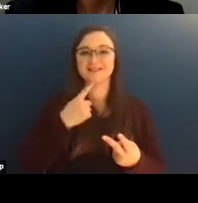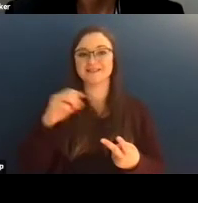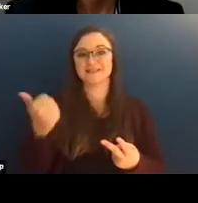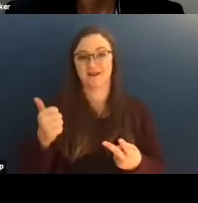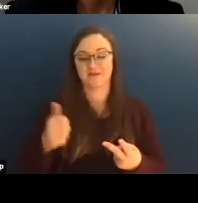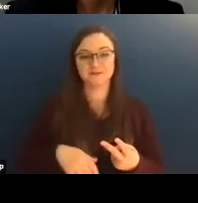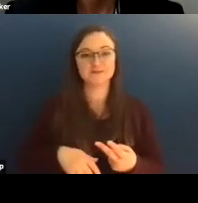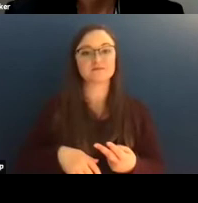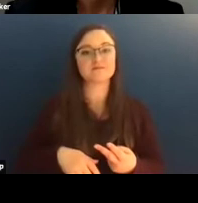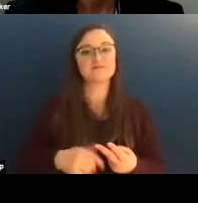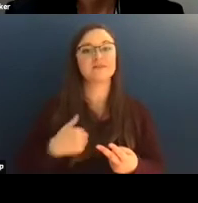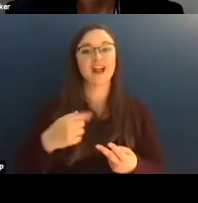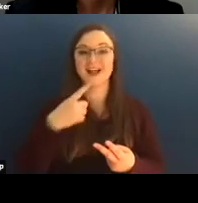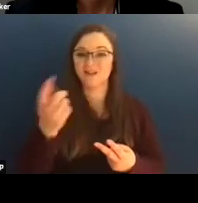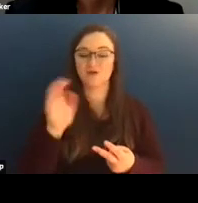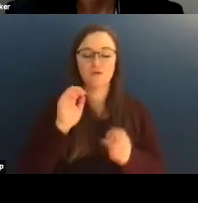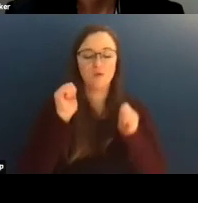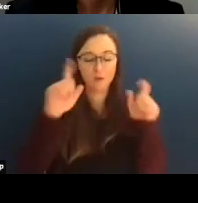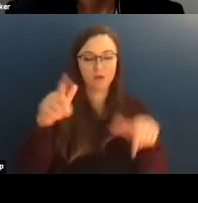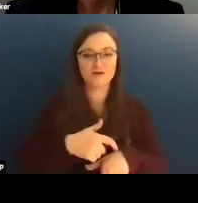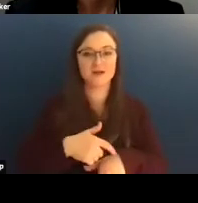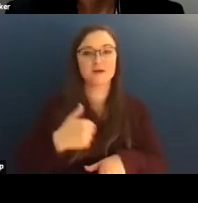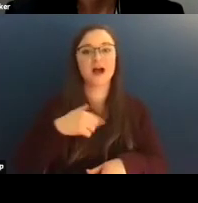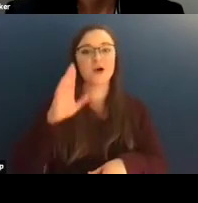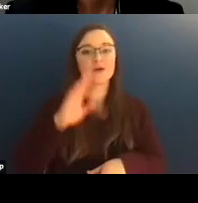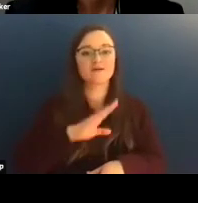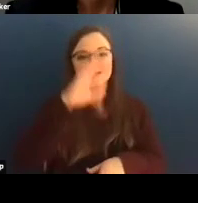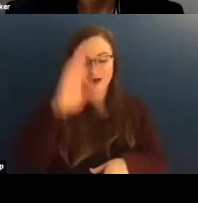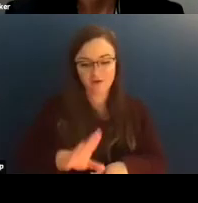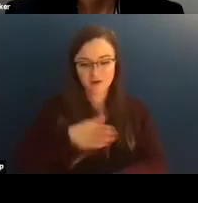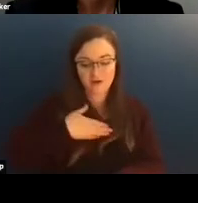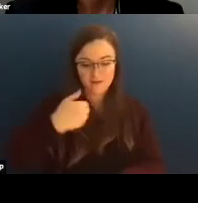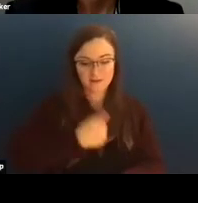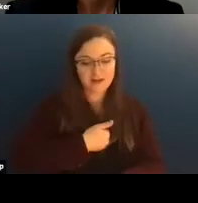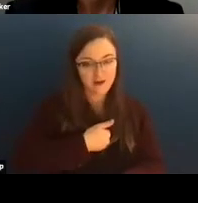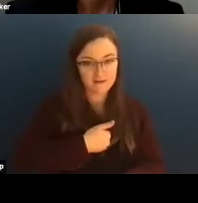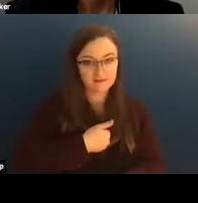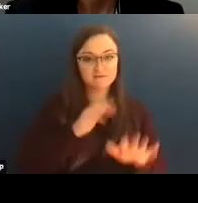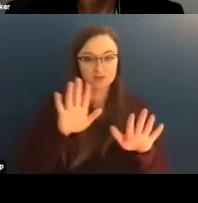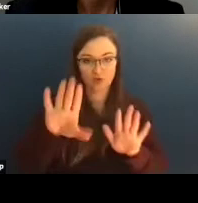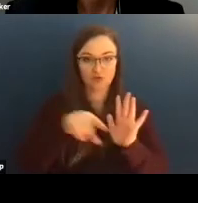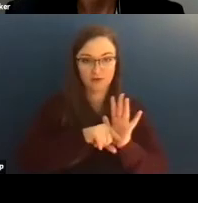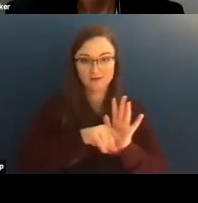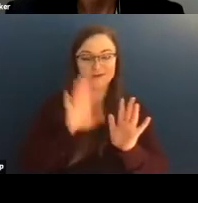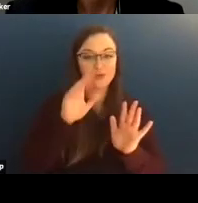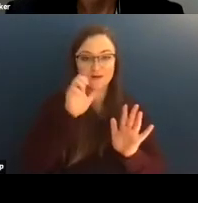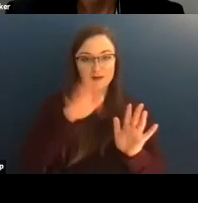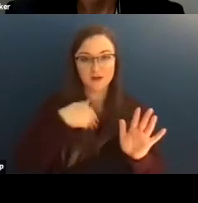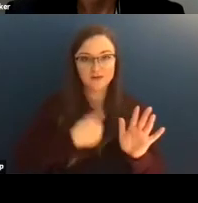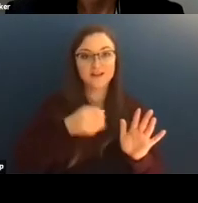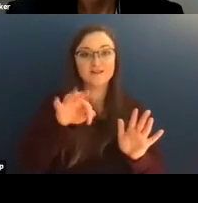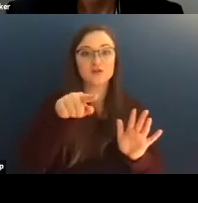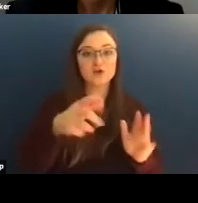them, I will never be upset as long as you have given your best